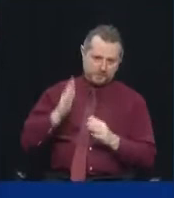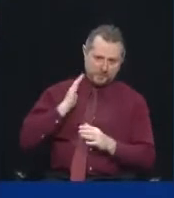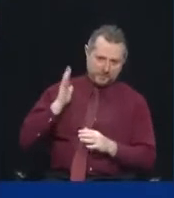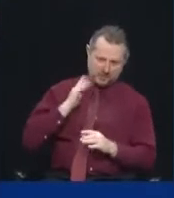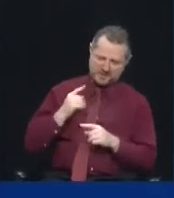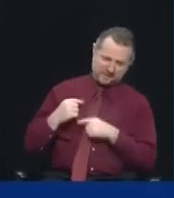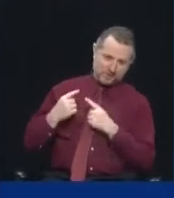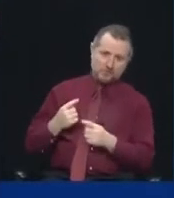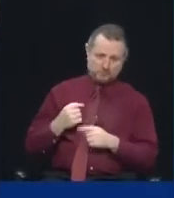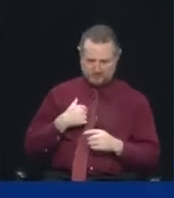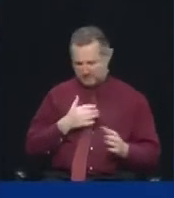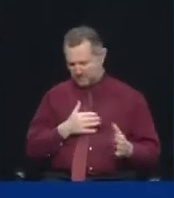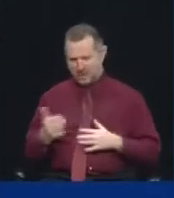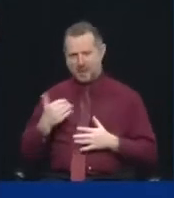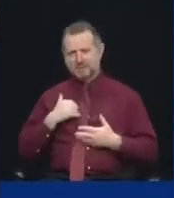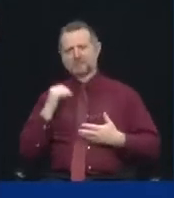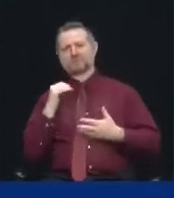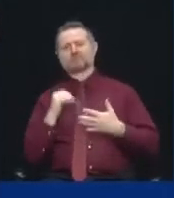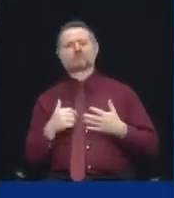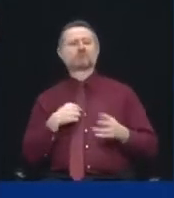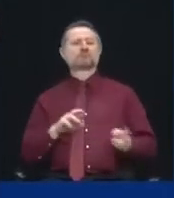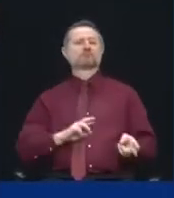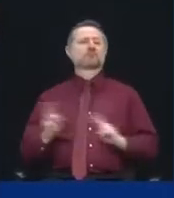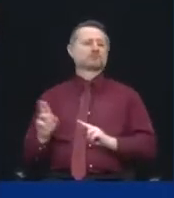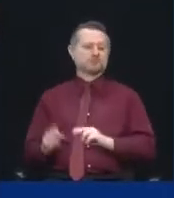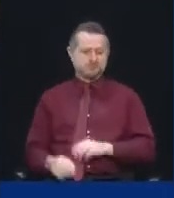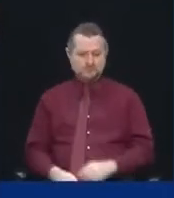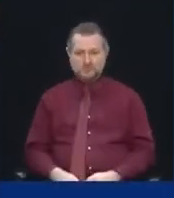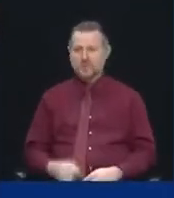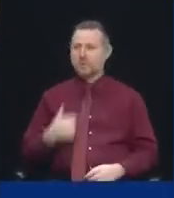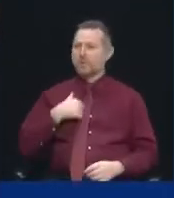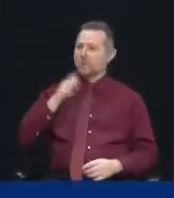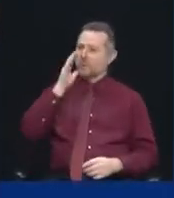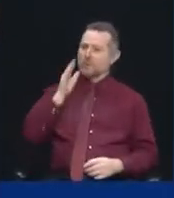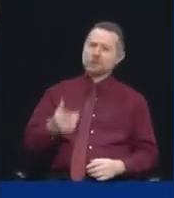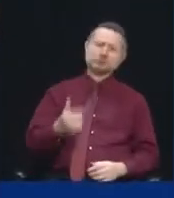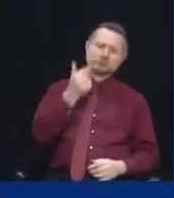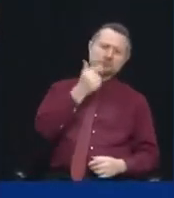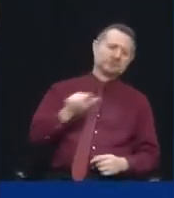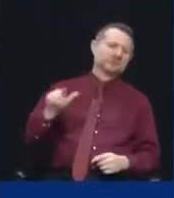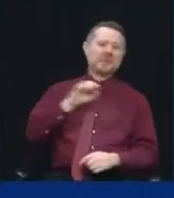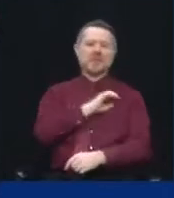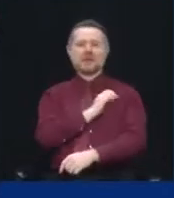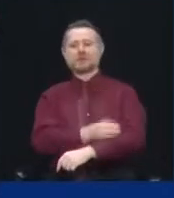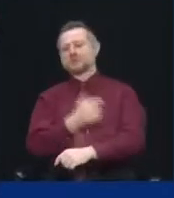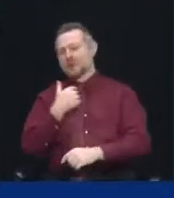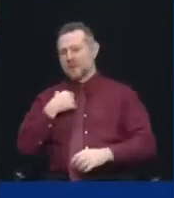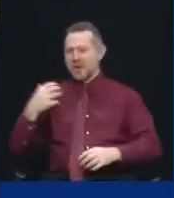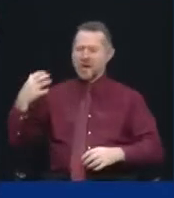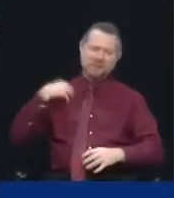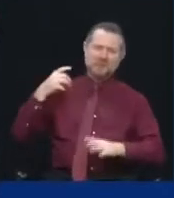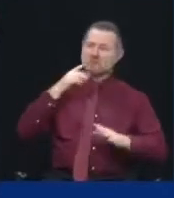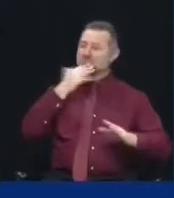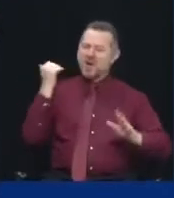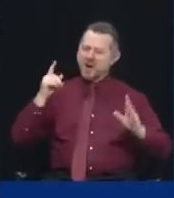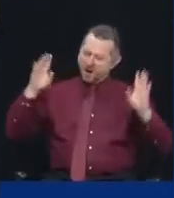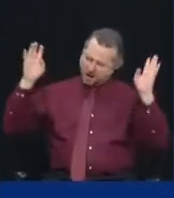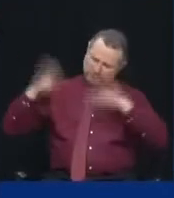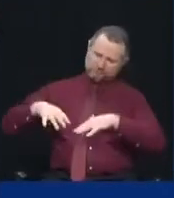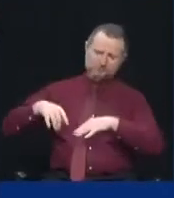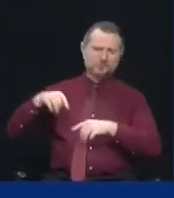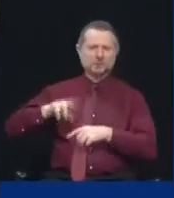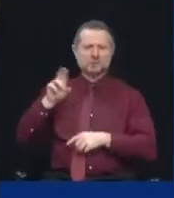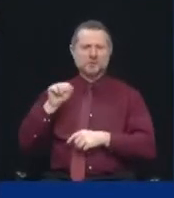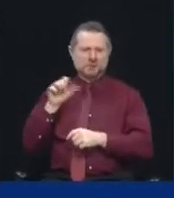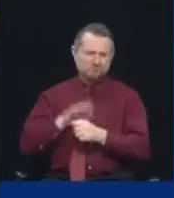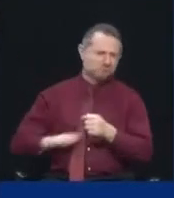to do it. We're going to be the green energy capital of the nation, period. We have